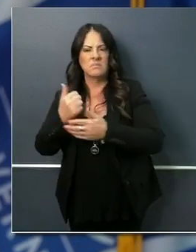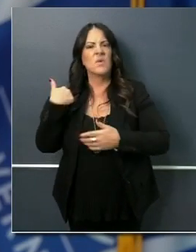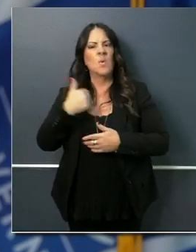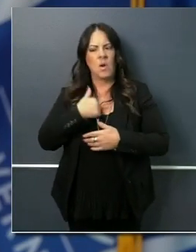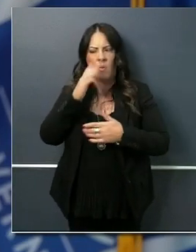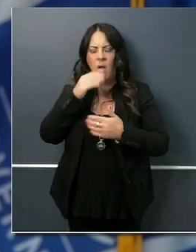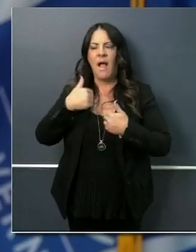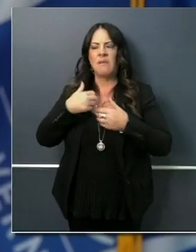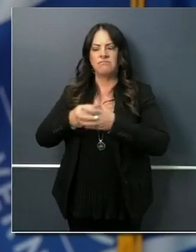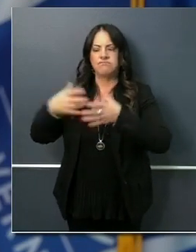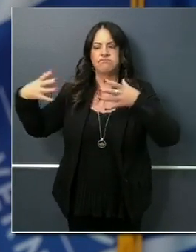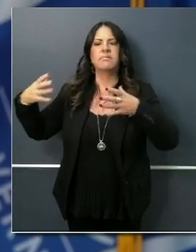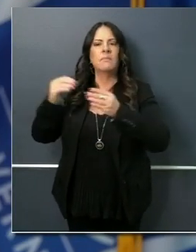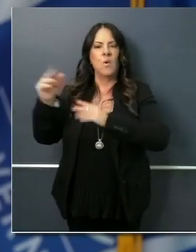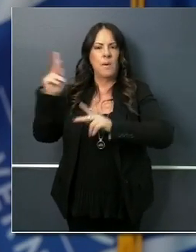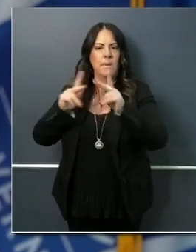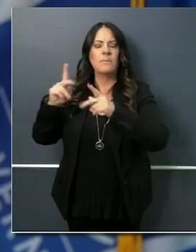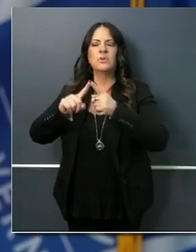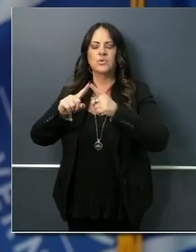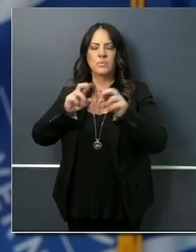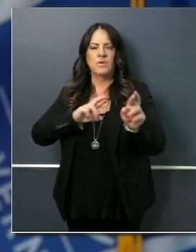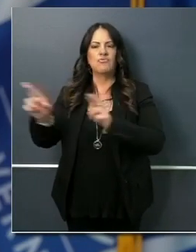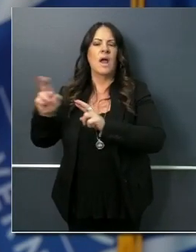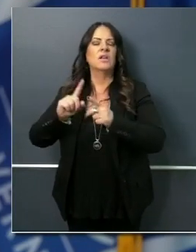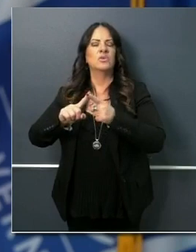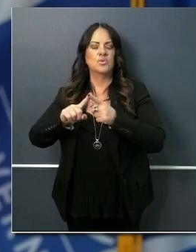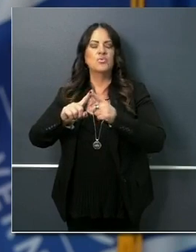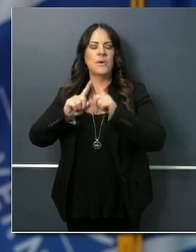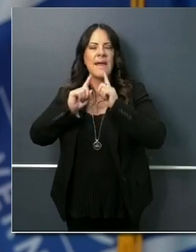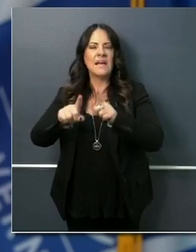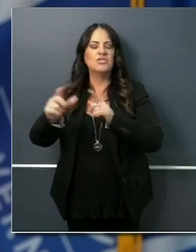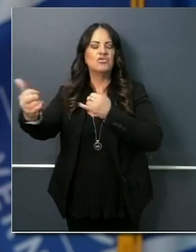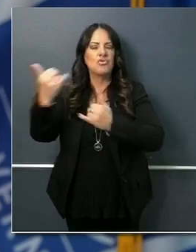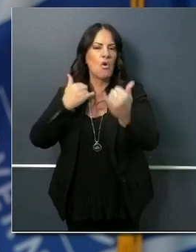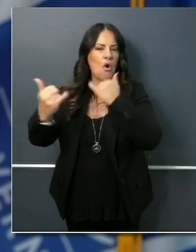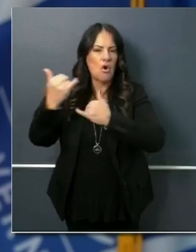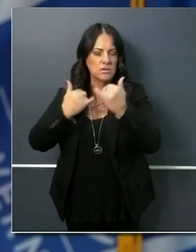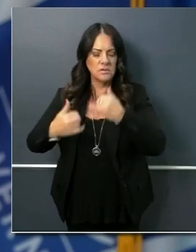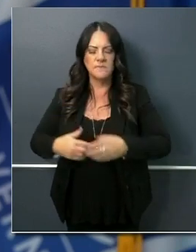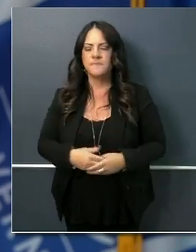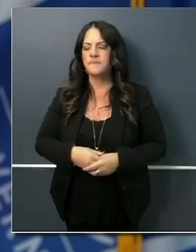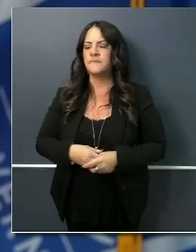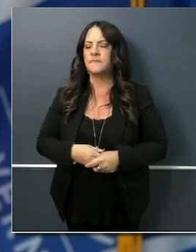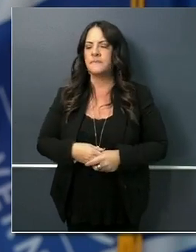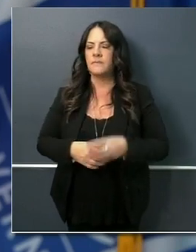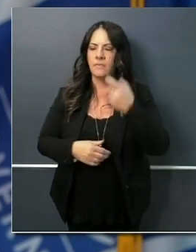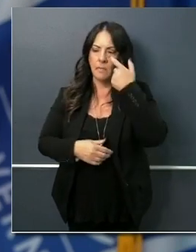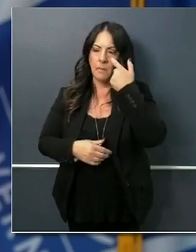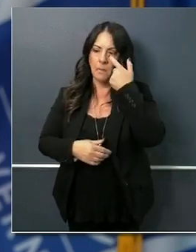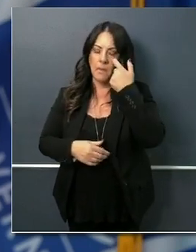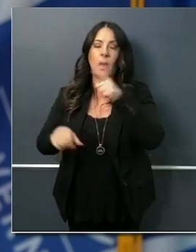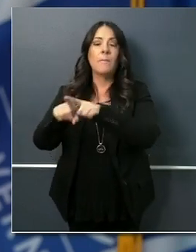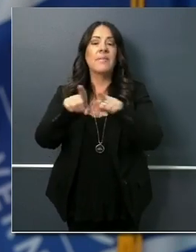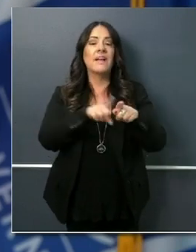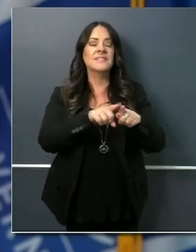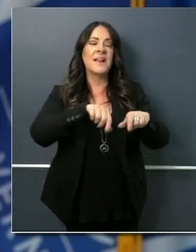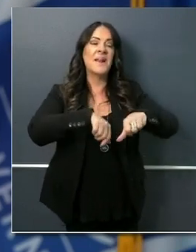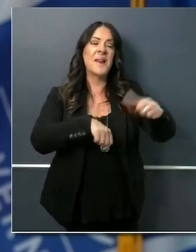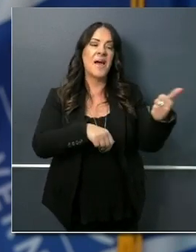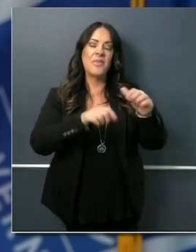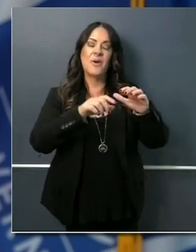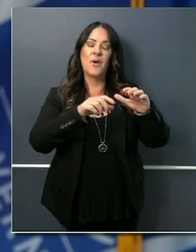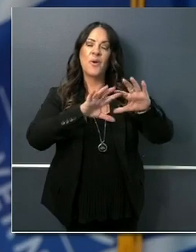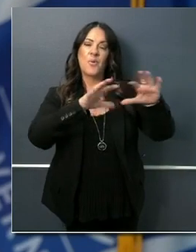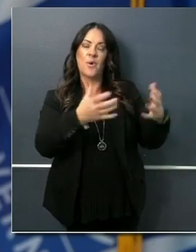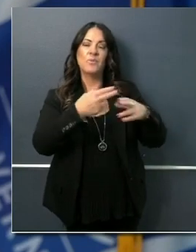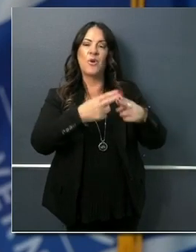our resources the most up to date for families across our state. We'll also be providing resources through Parents Anonymous, who is